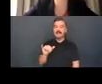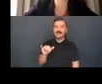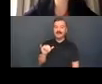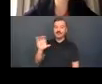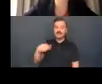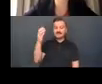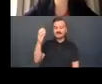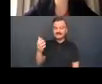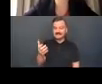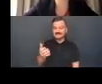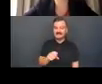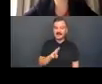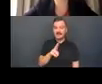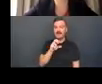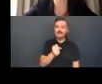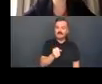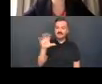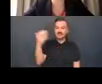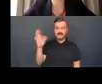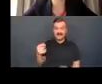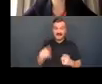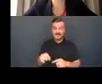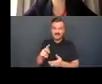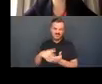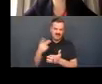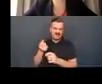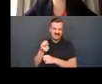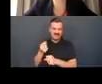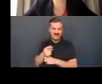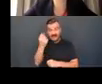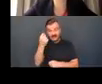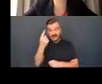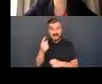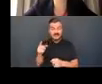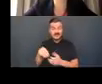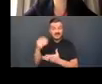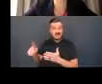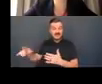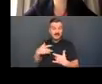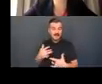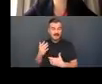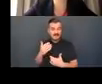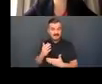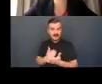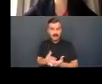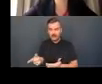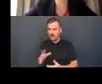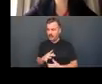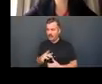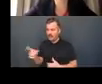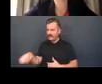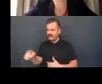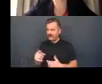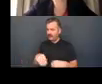and it happens, you know, twice a year. And well, the thing is, you know, students throw away some crazy stuff. So the